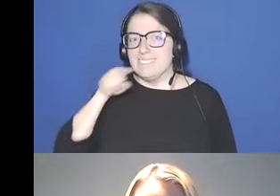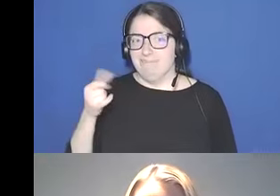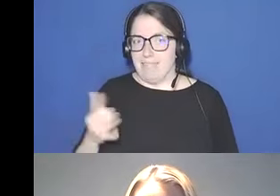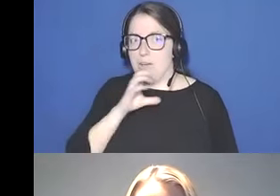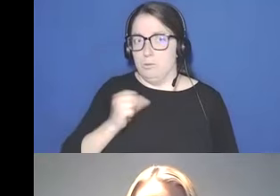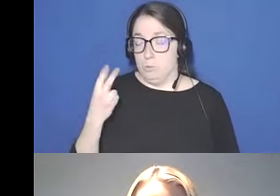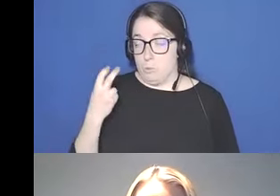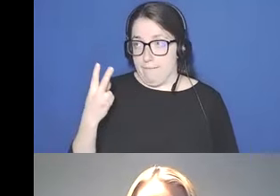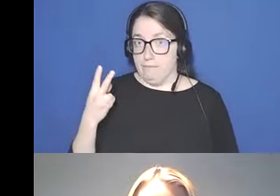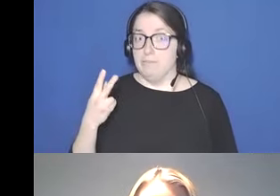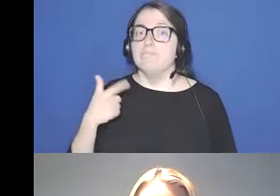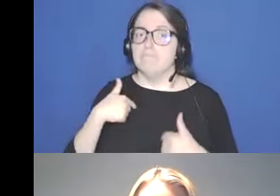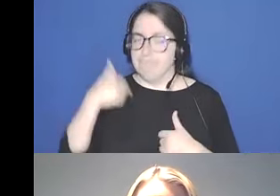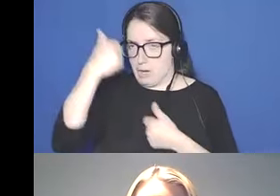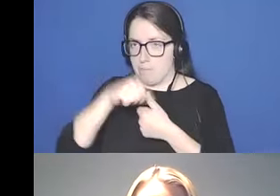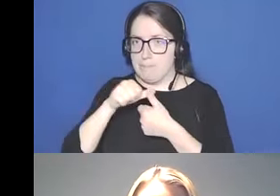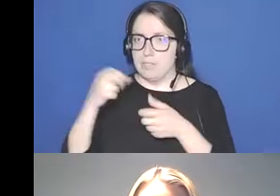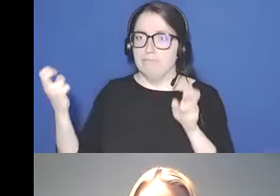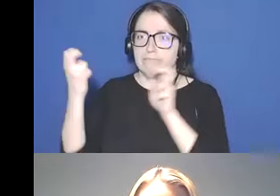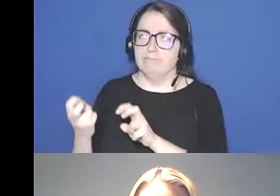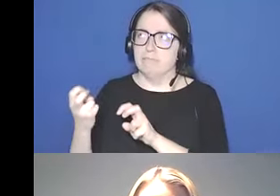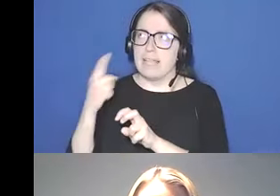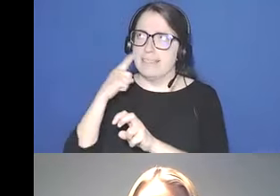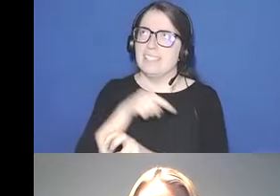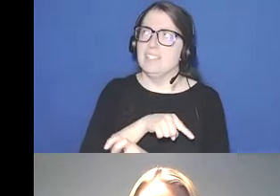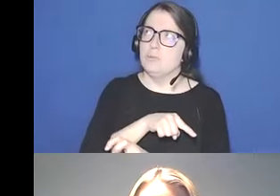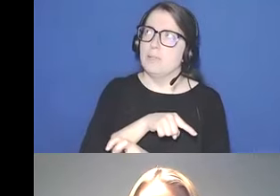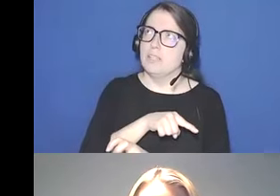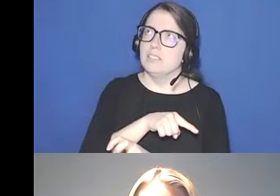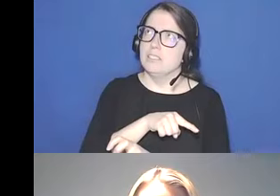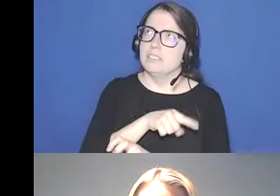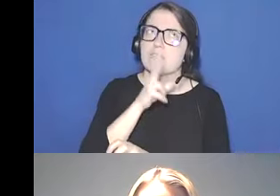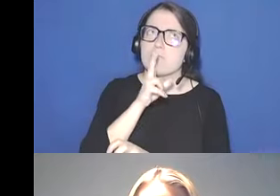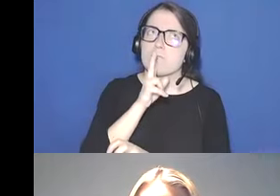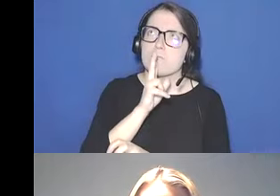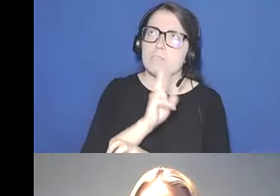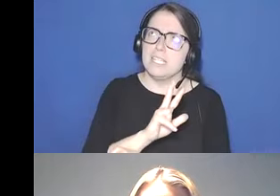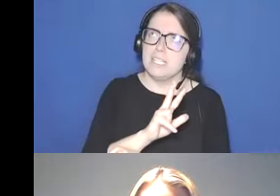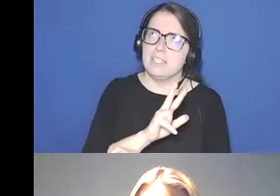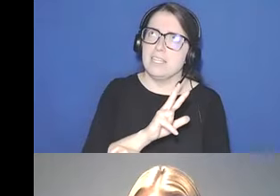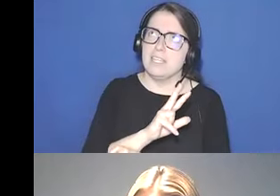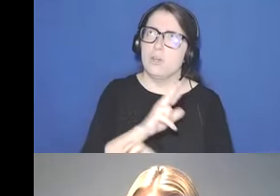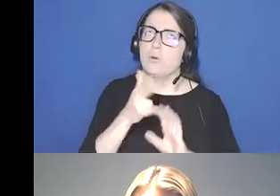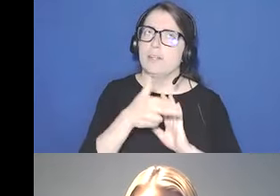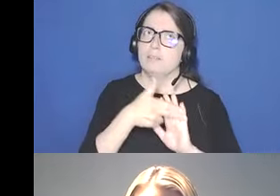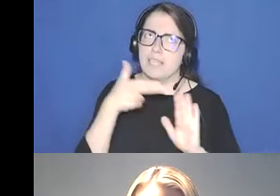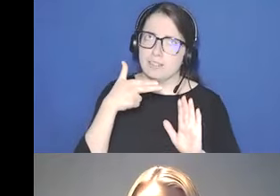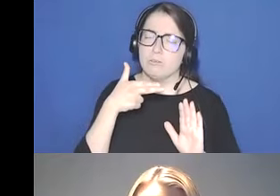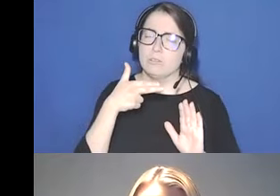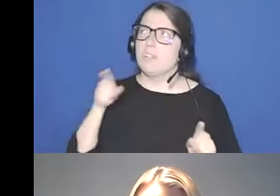that time. That was when Franco was 3, so he was about maybe